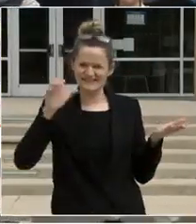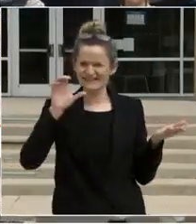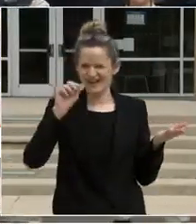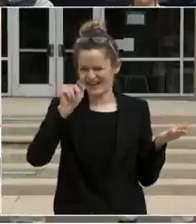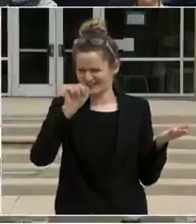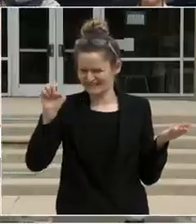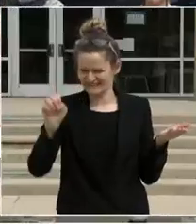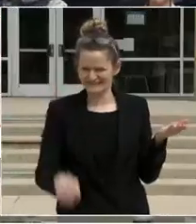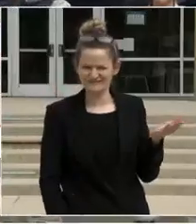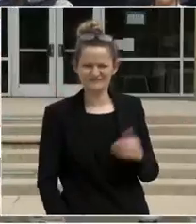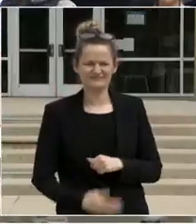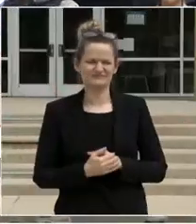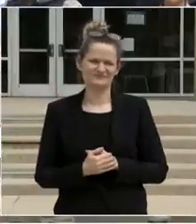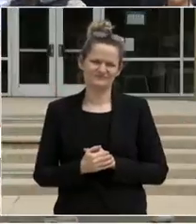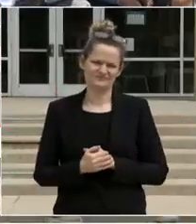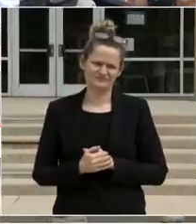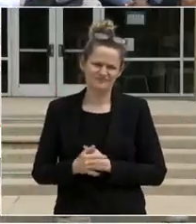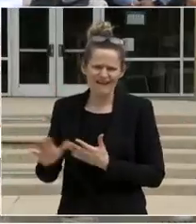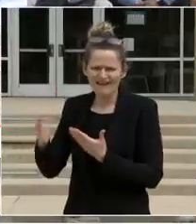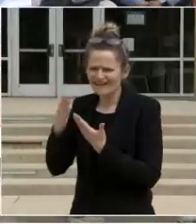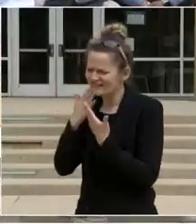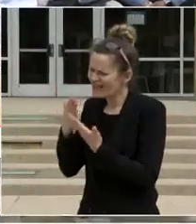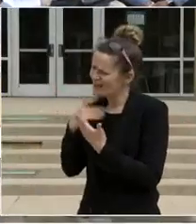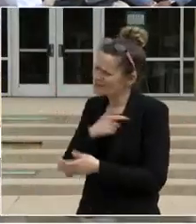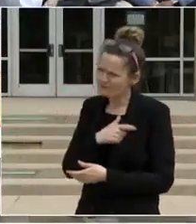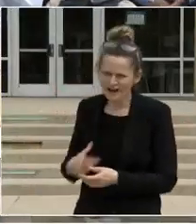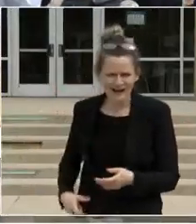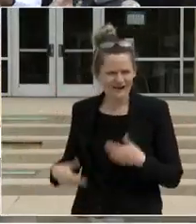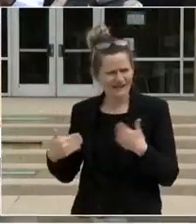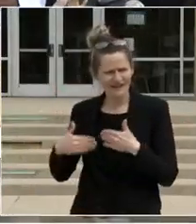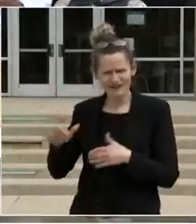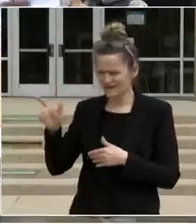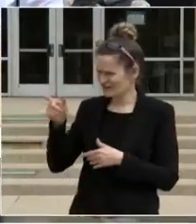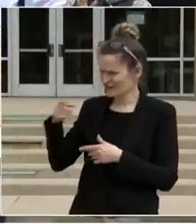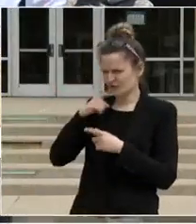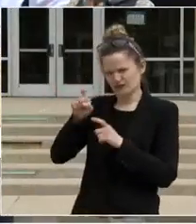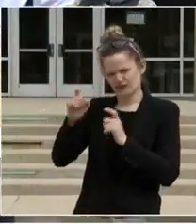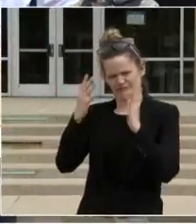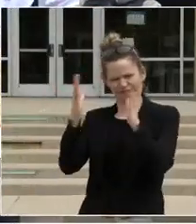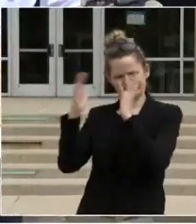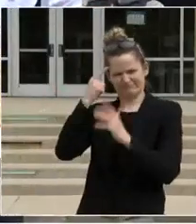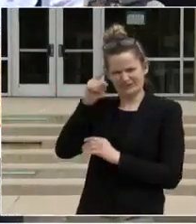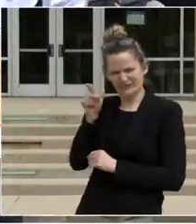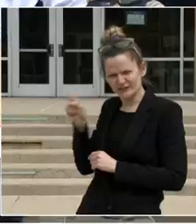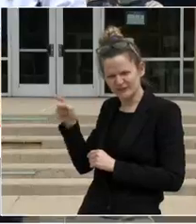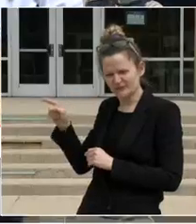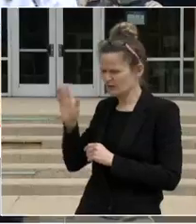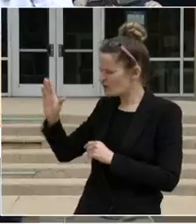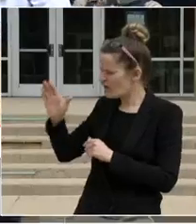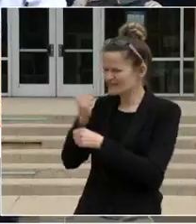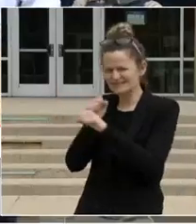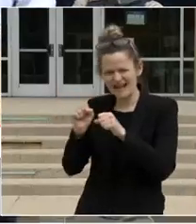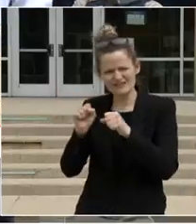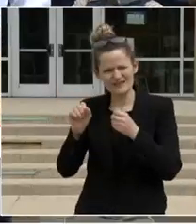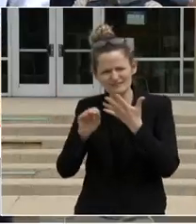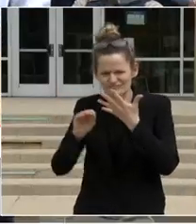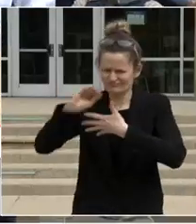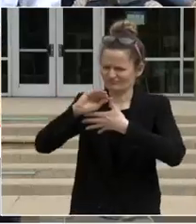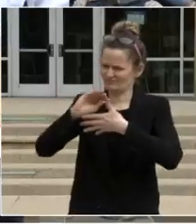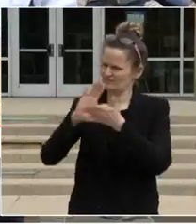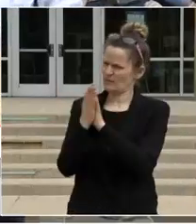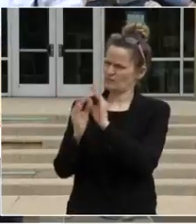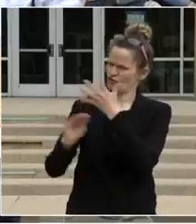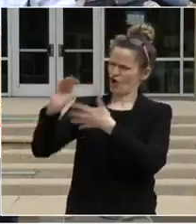Thank you, Madam Mayor. Let's give our mayor a round of applause for making public safety a priority in the District of Columbia.